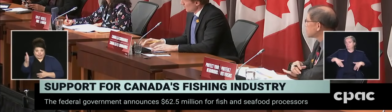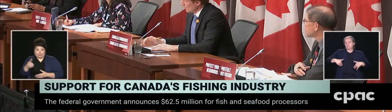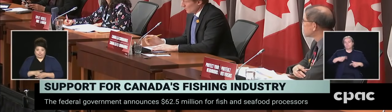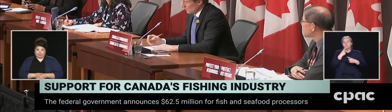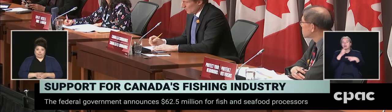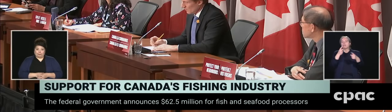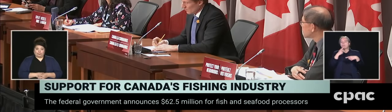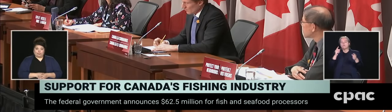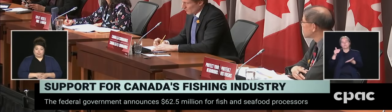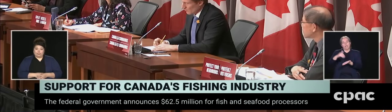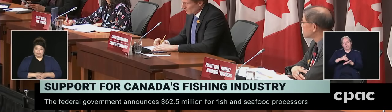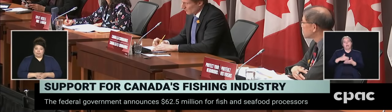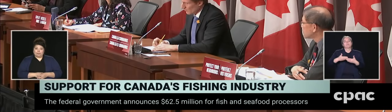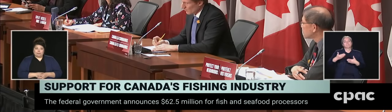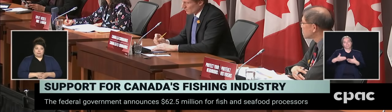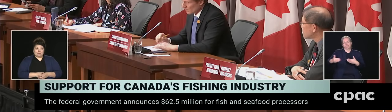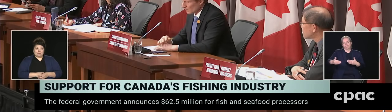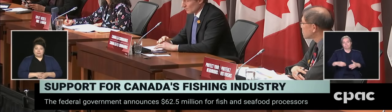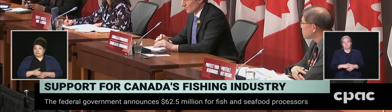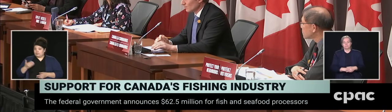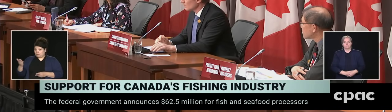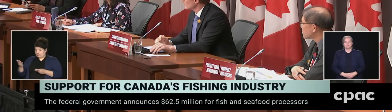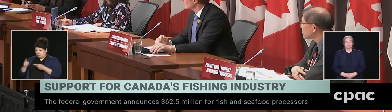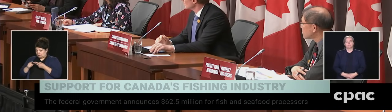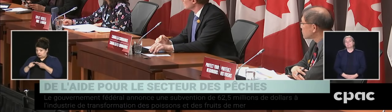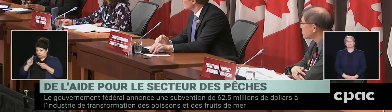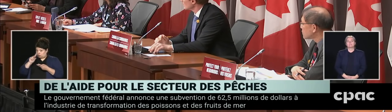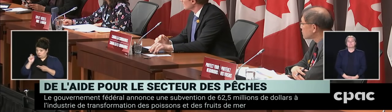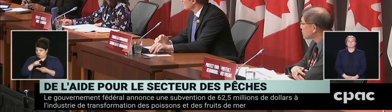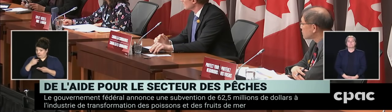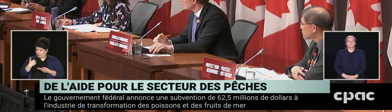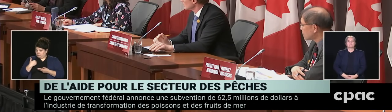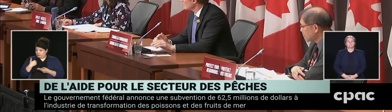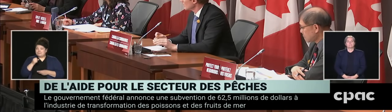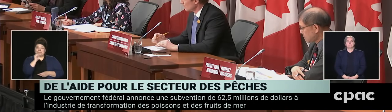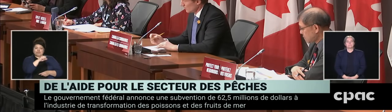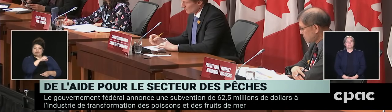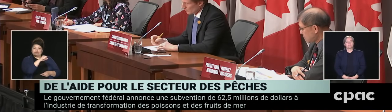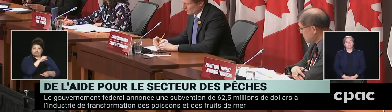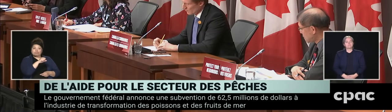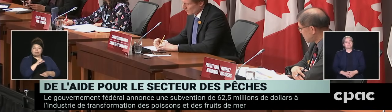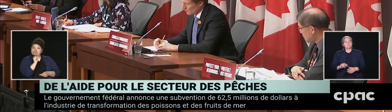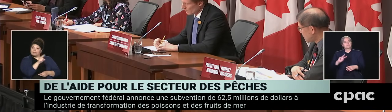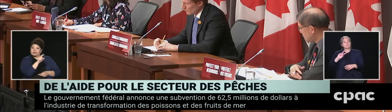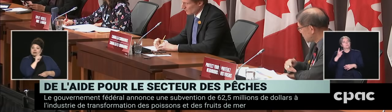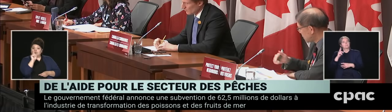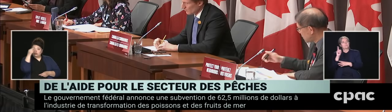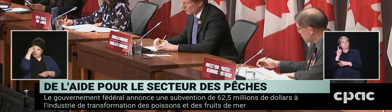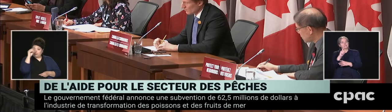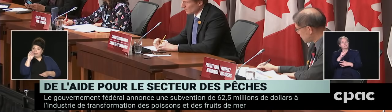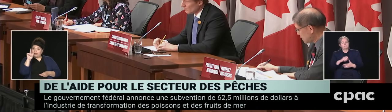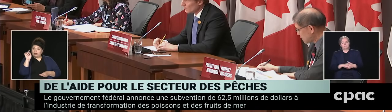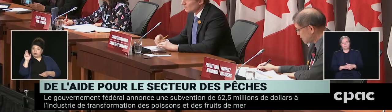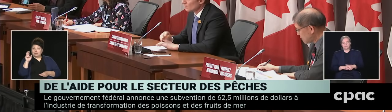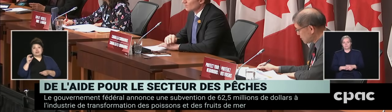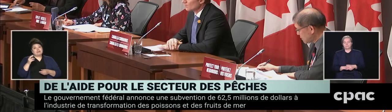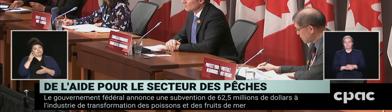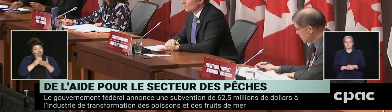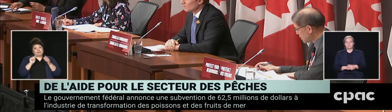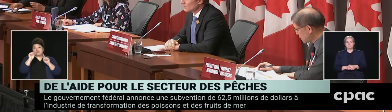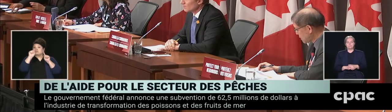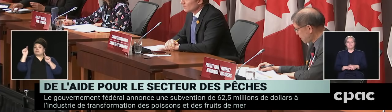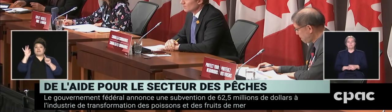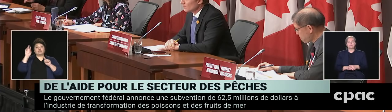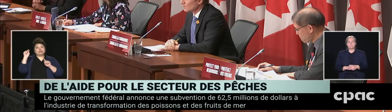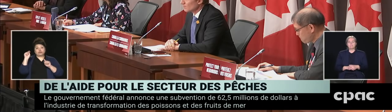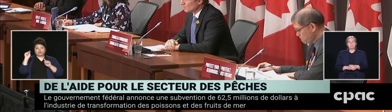Theresa, follow-up? Yes, thank you. Minister Miller, several First Nations in Canada were dealing with suicide